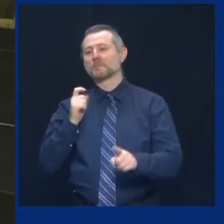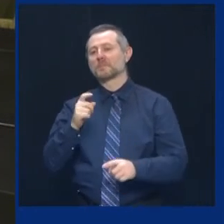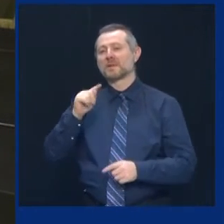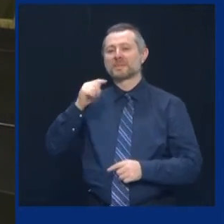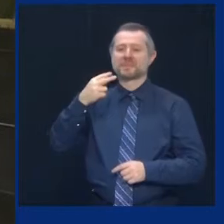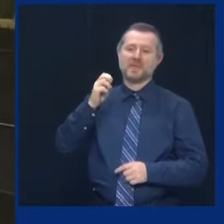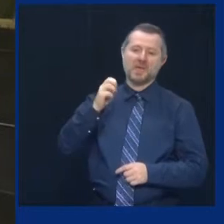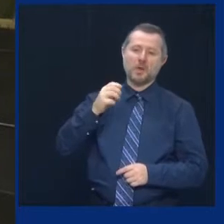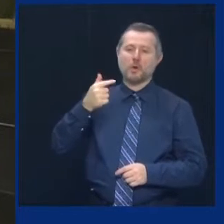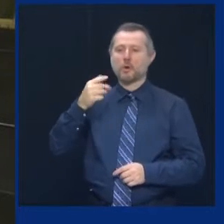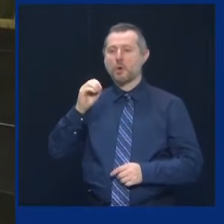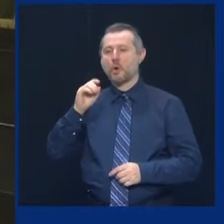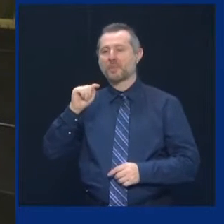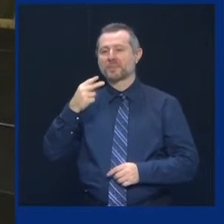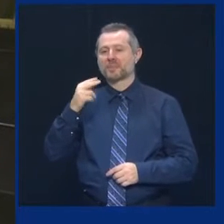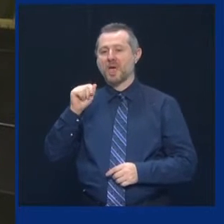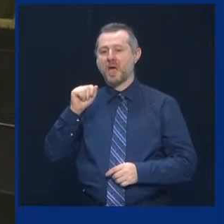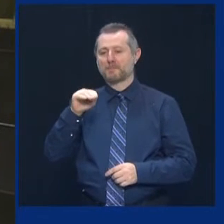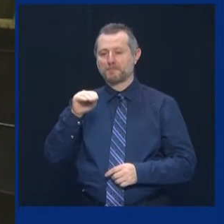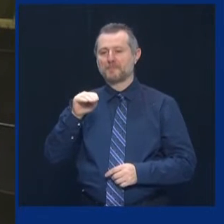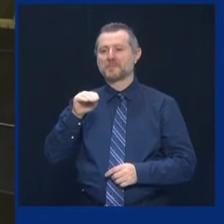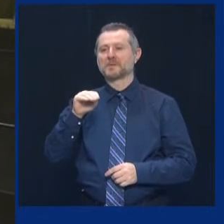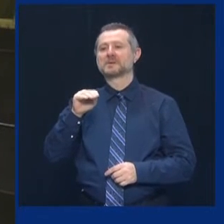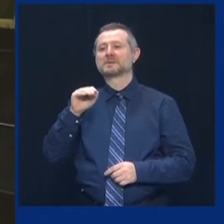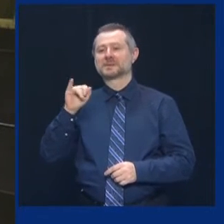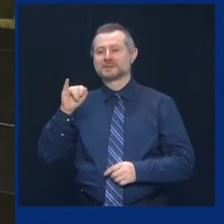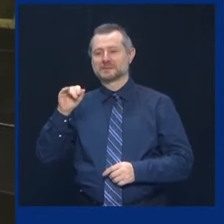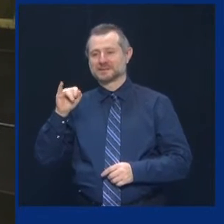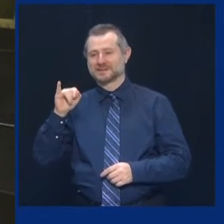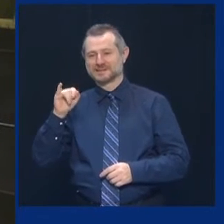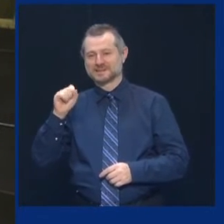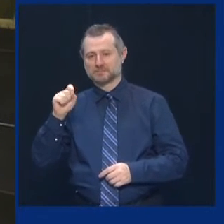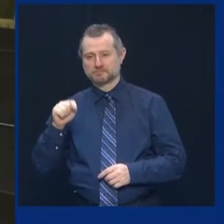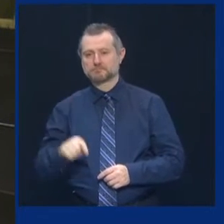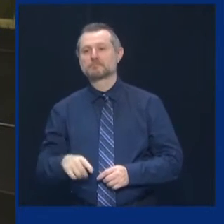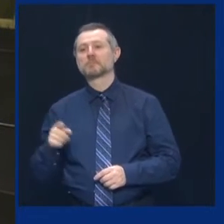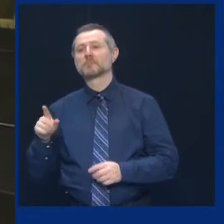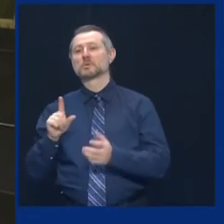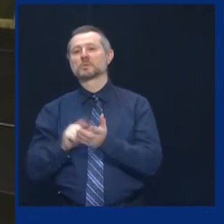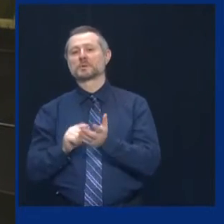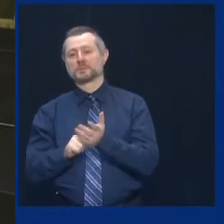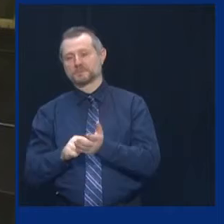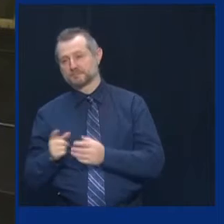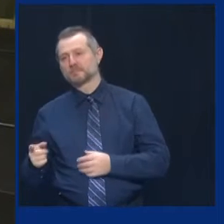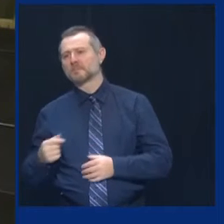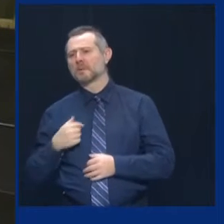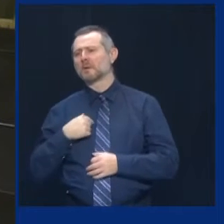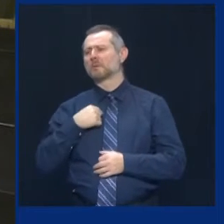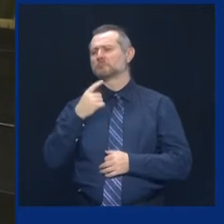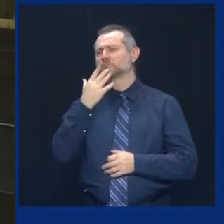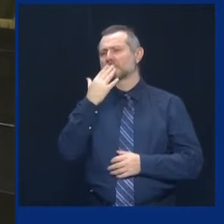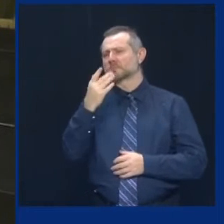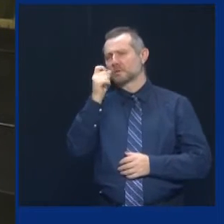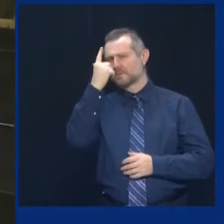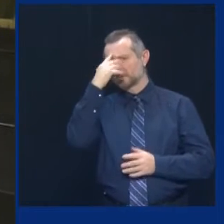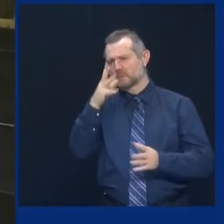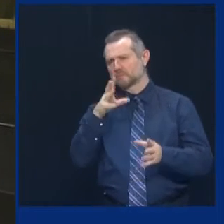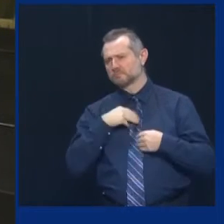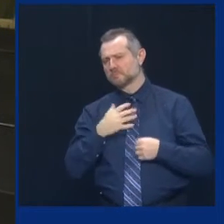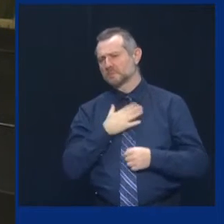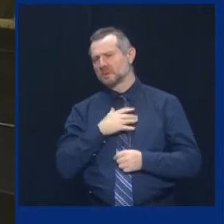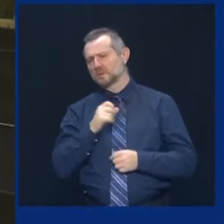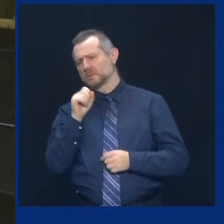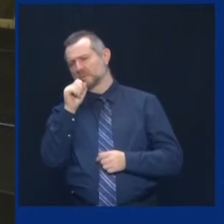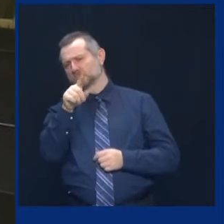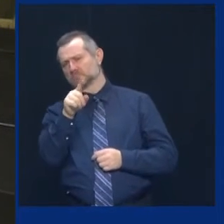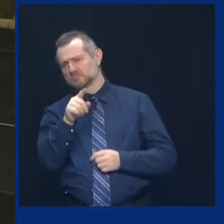Hi, Governor. Thanks for taking my question. The first question I wanted to ask about is, for people that are in the